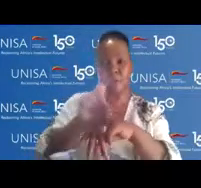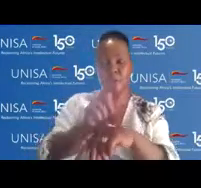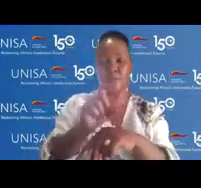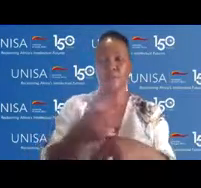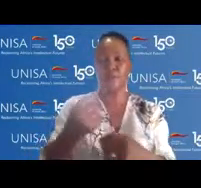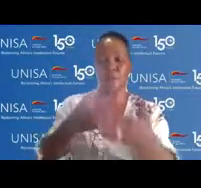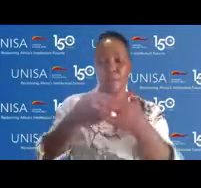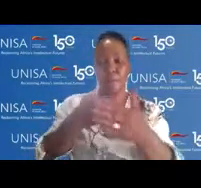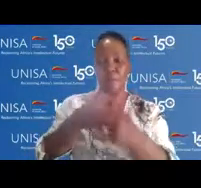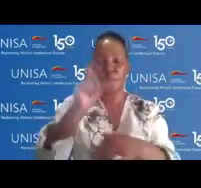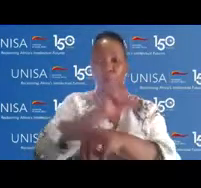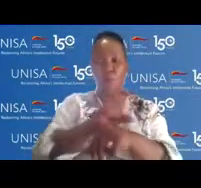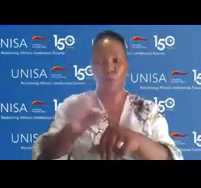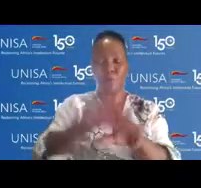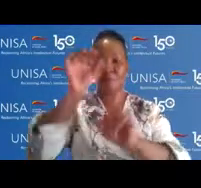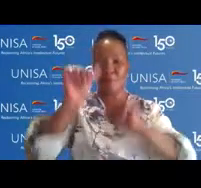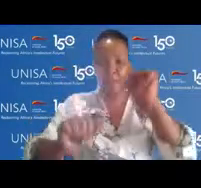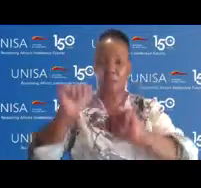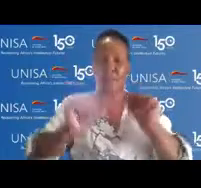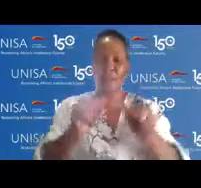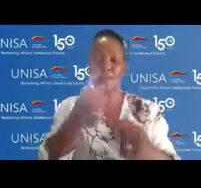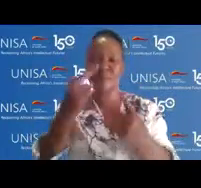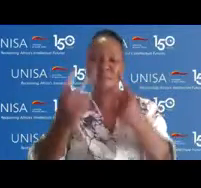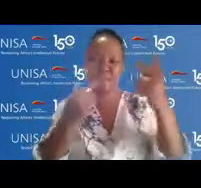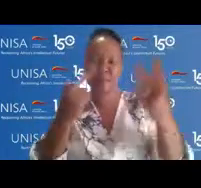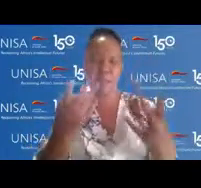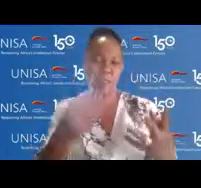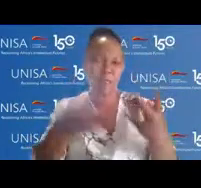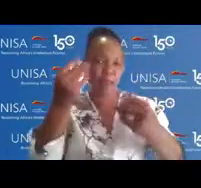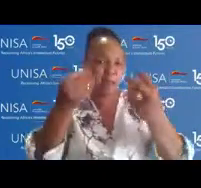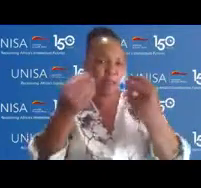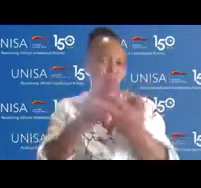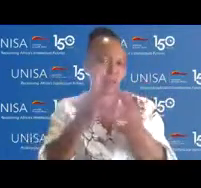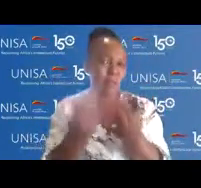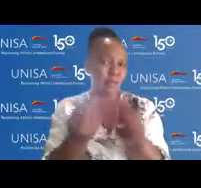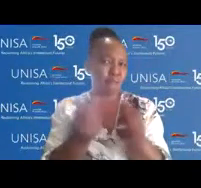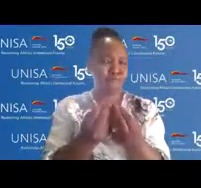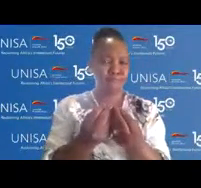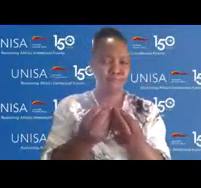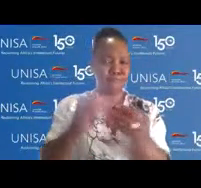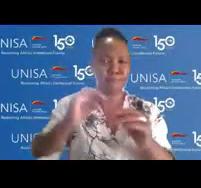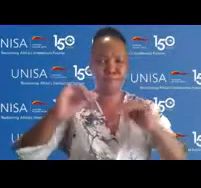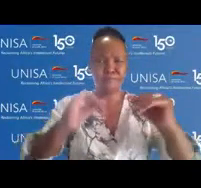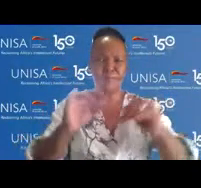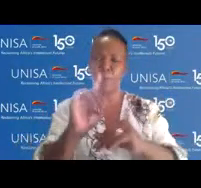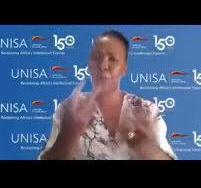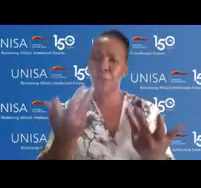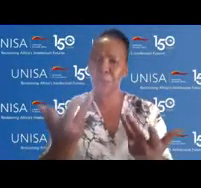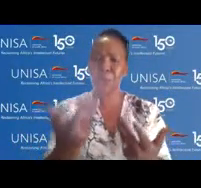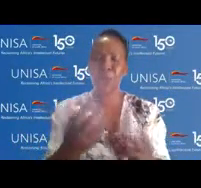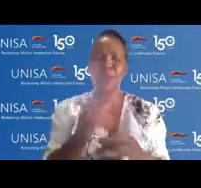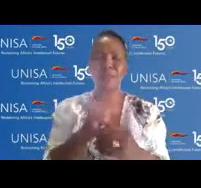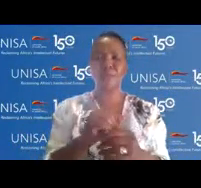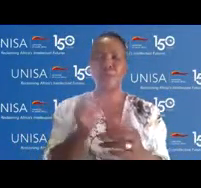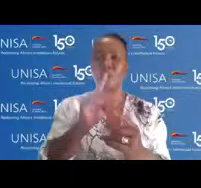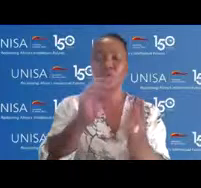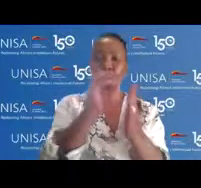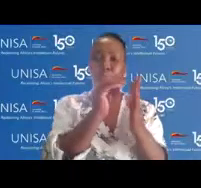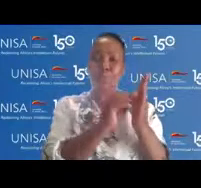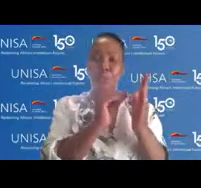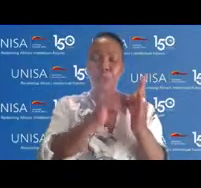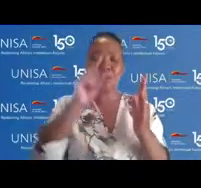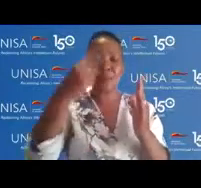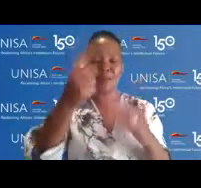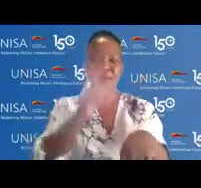to see, did you learn anything, or what gaps are there, or what elements can we put in for the next time, the next iteration of this course